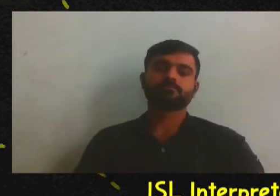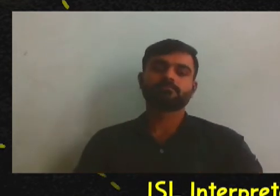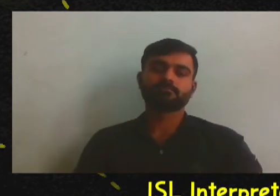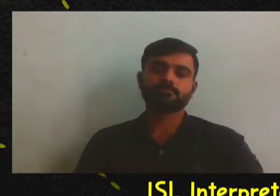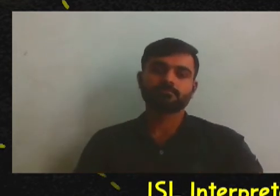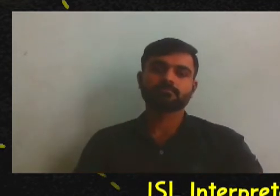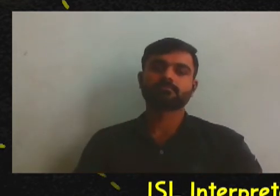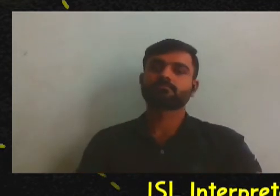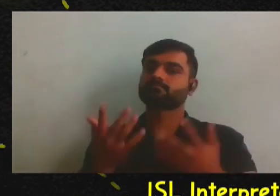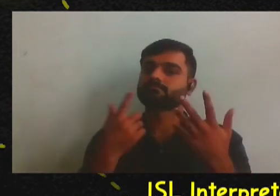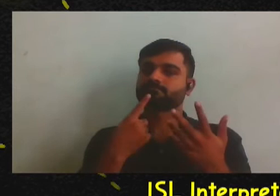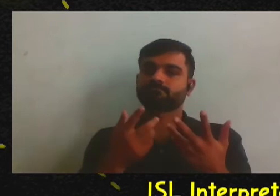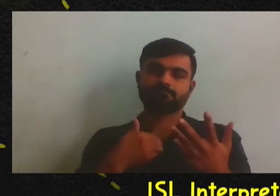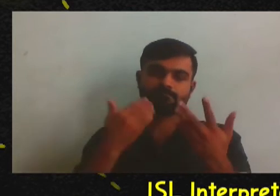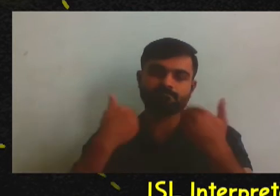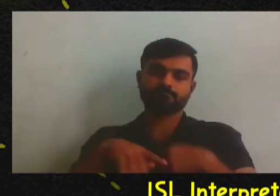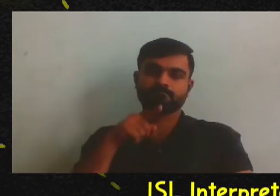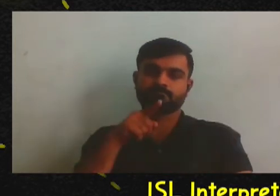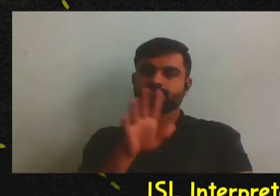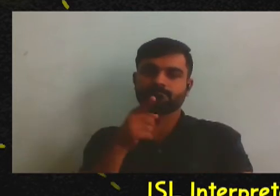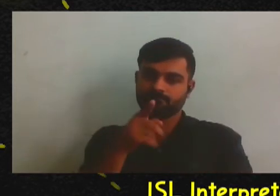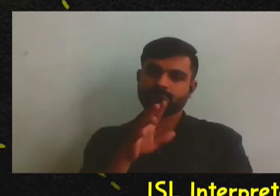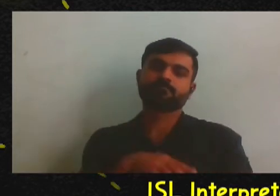In other words, it's me, it's not you.